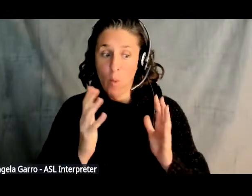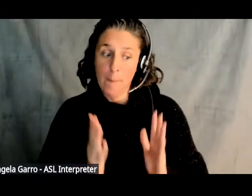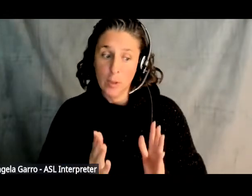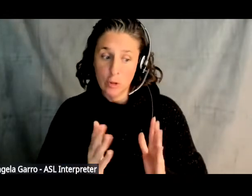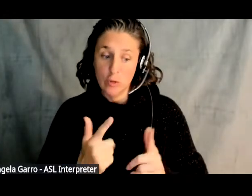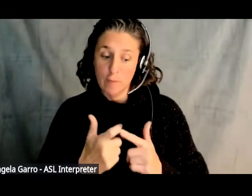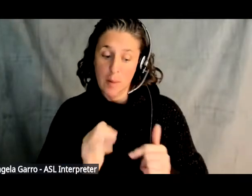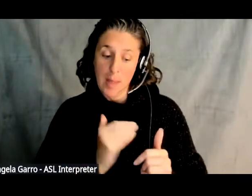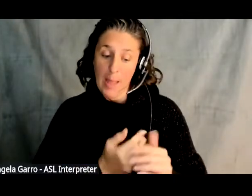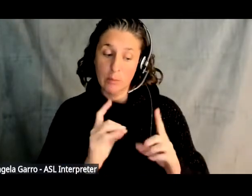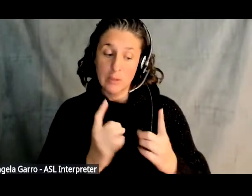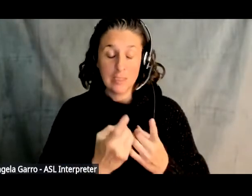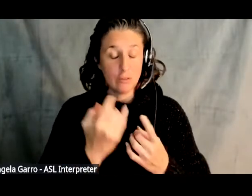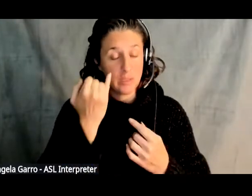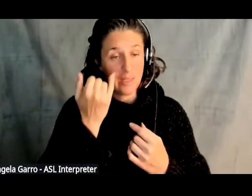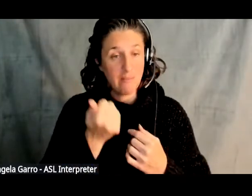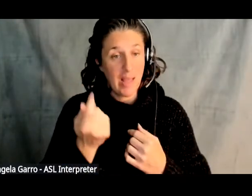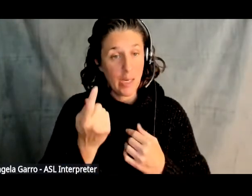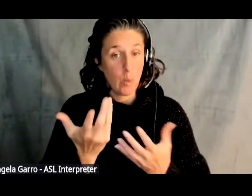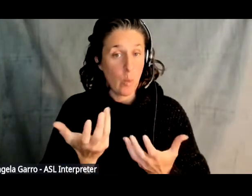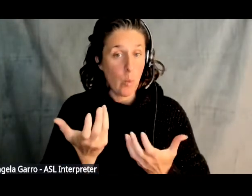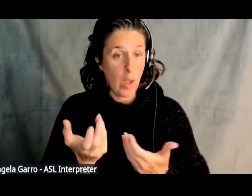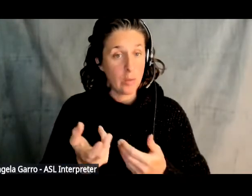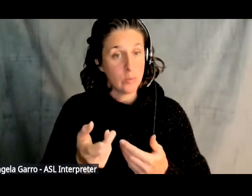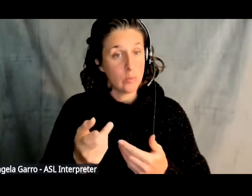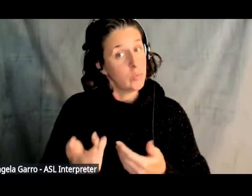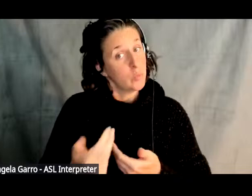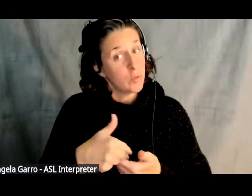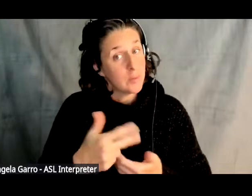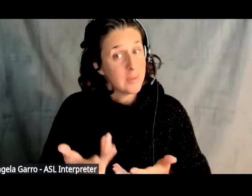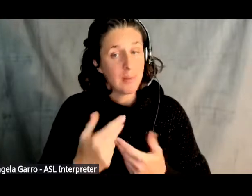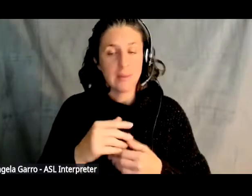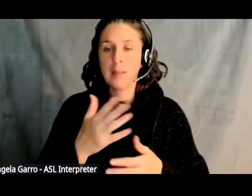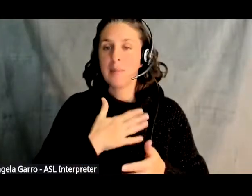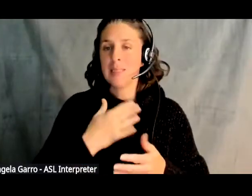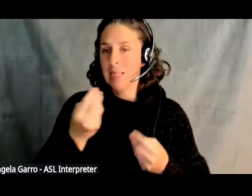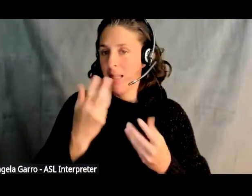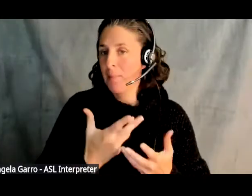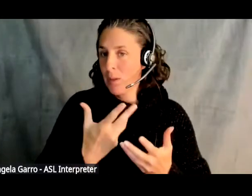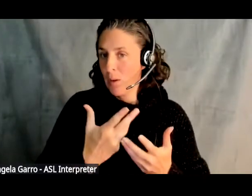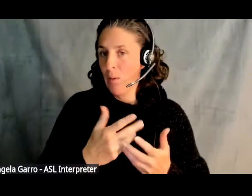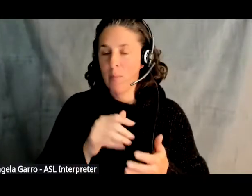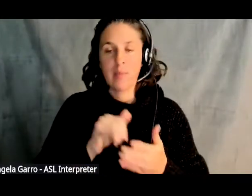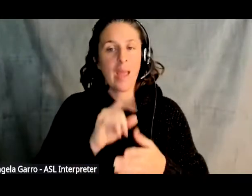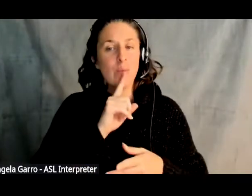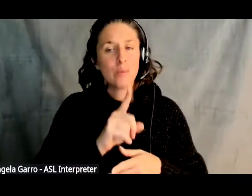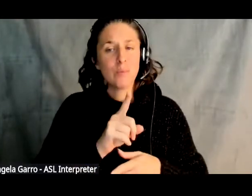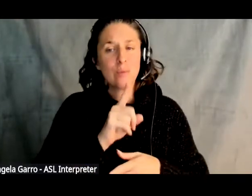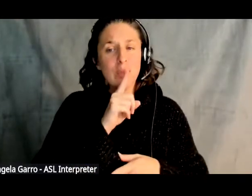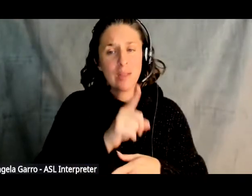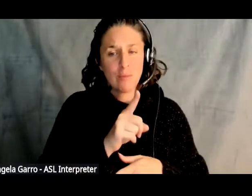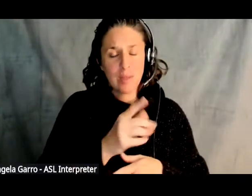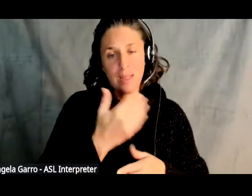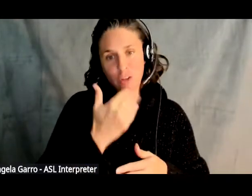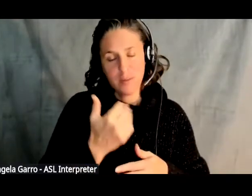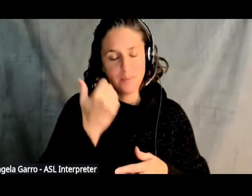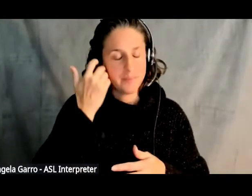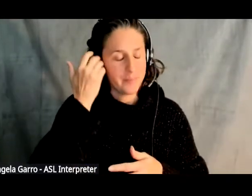anybody would like to participate, please let me know. That would be really, really, really good.